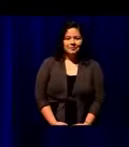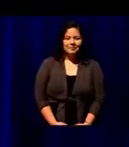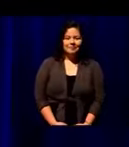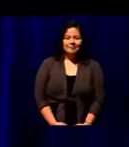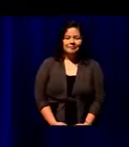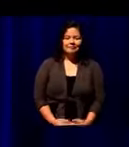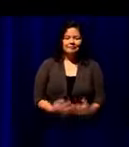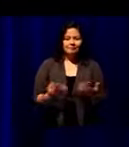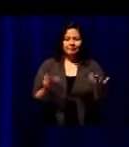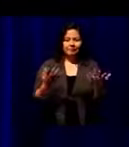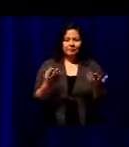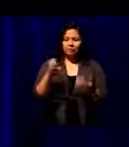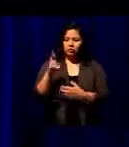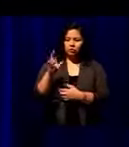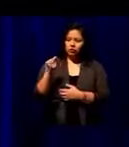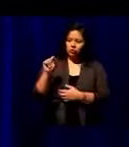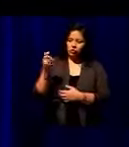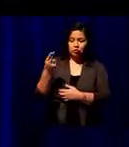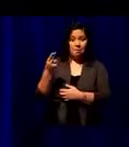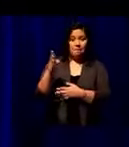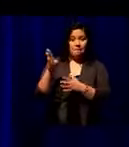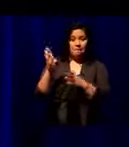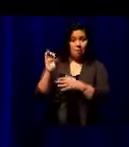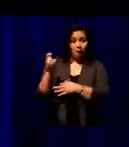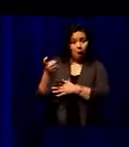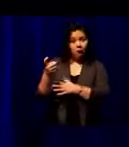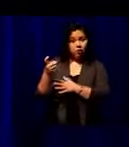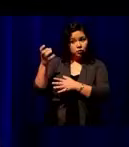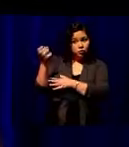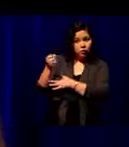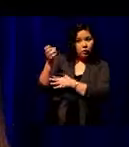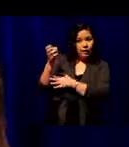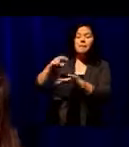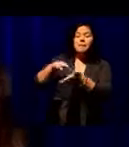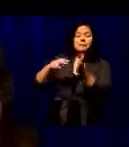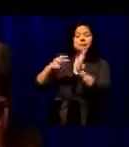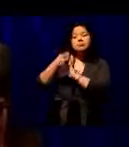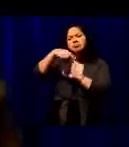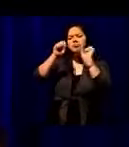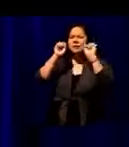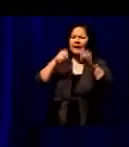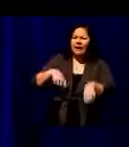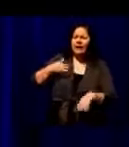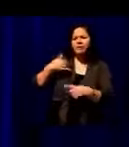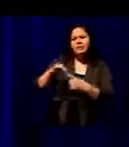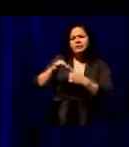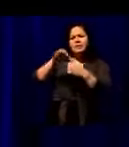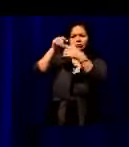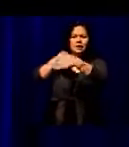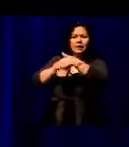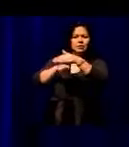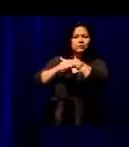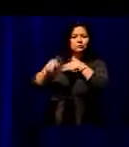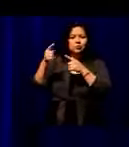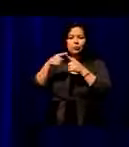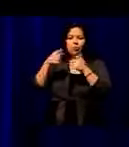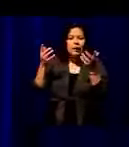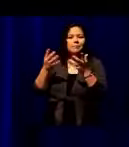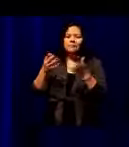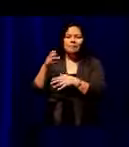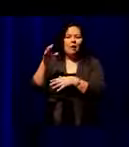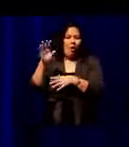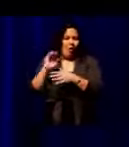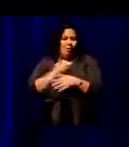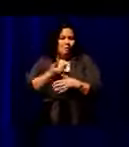As a Cultch box subscriber, you're also going to have exclusive access to our brand new Cultch